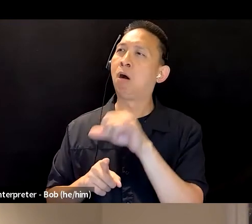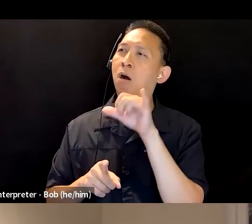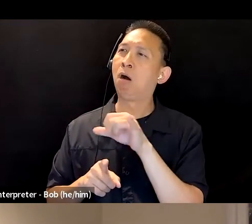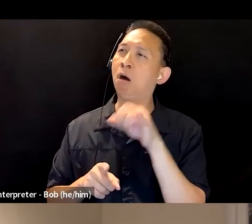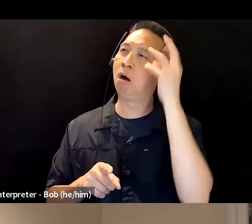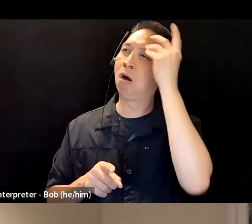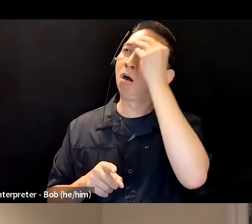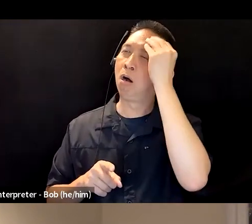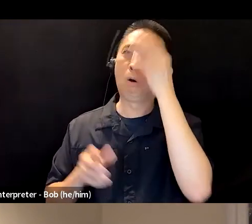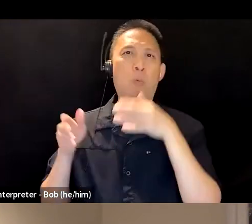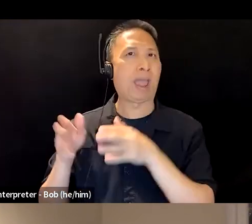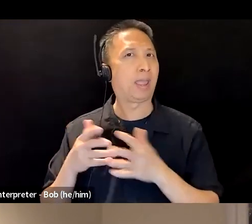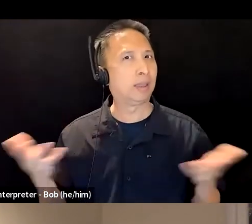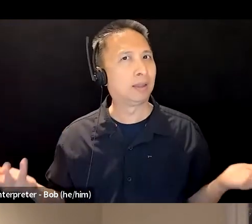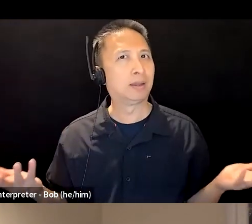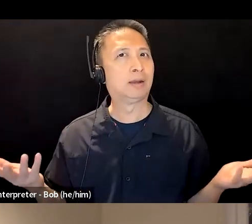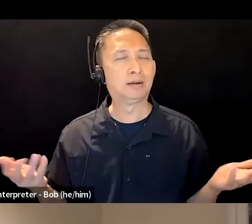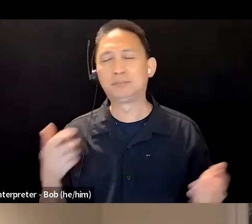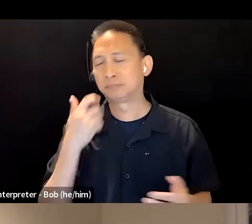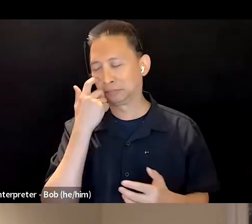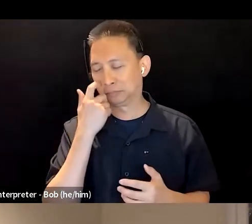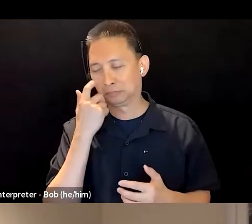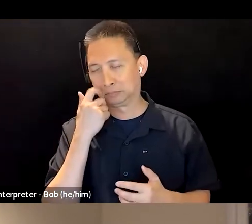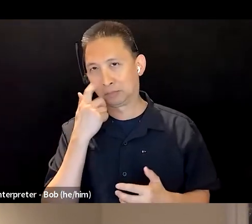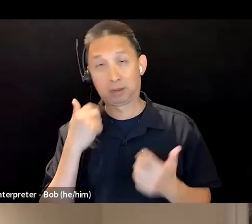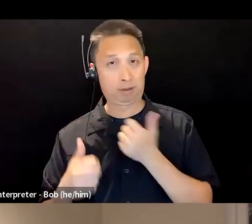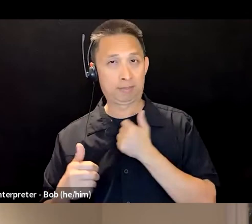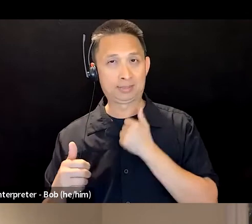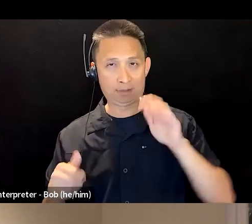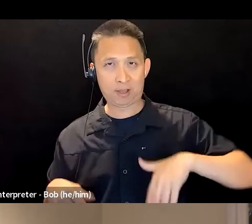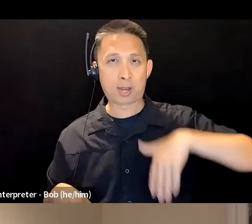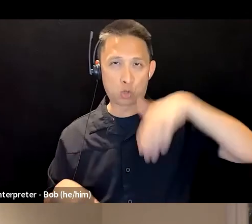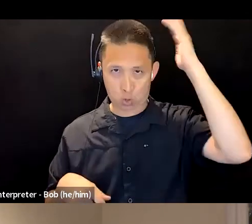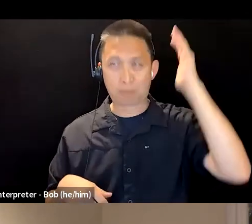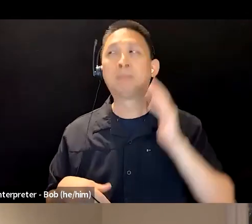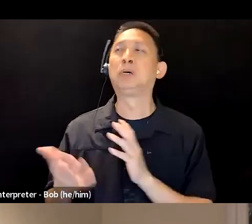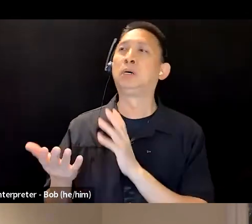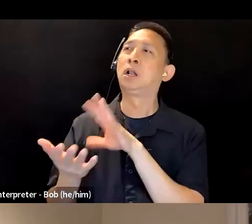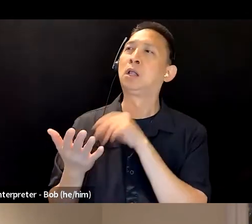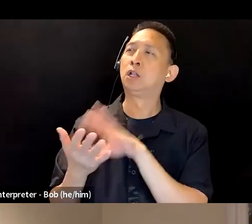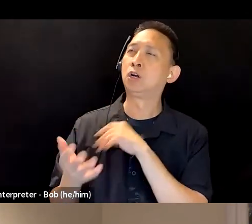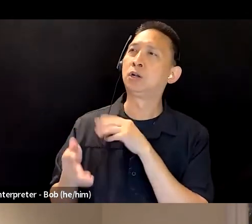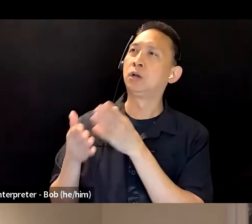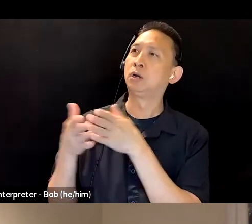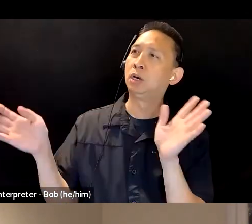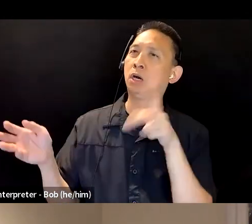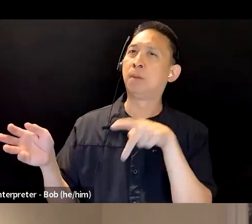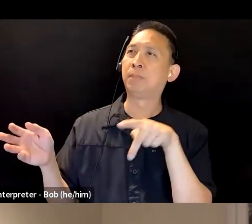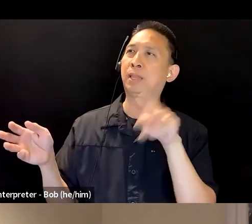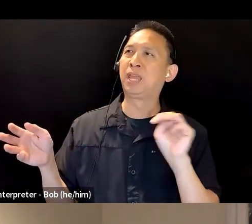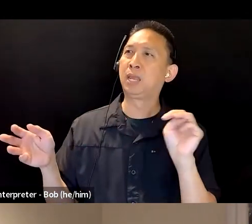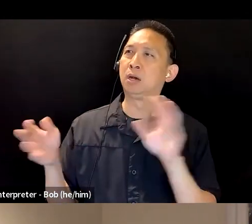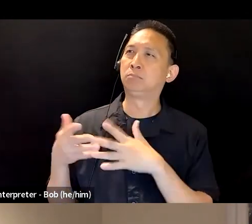Ayse and I were talking about that I came up through public media, and there is a certain standard